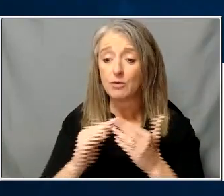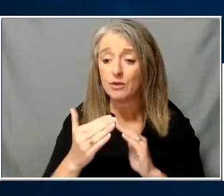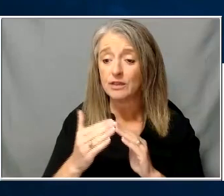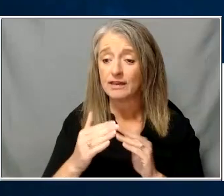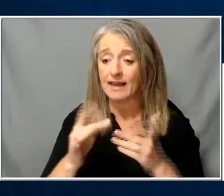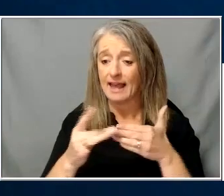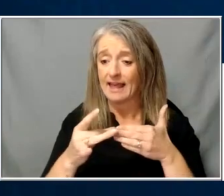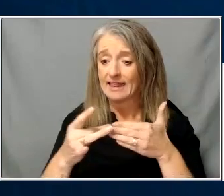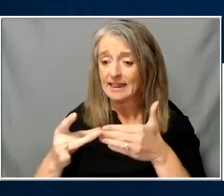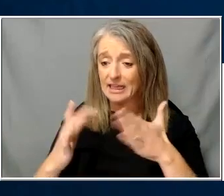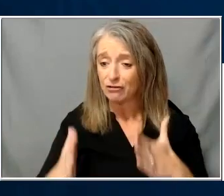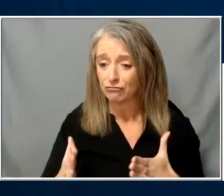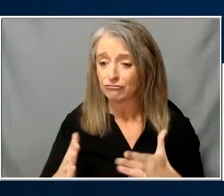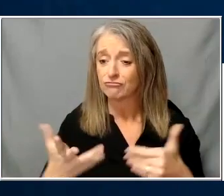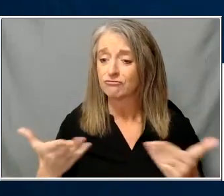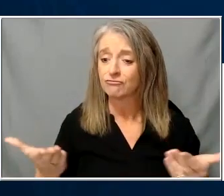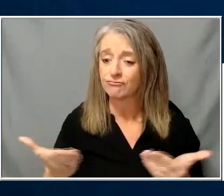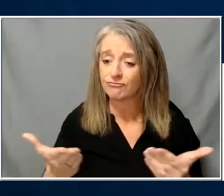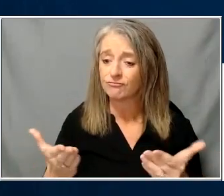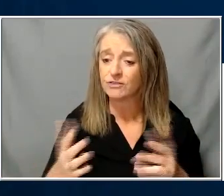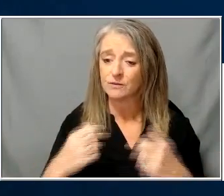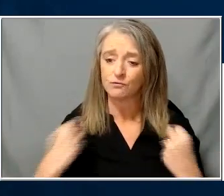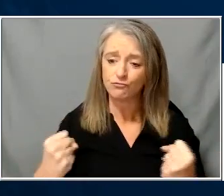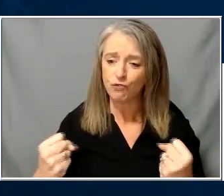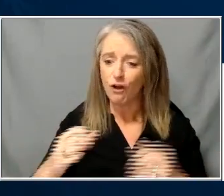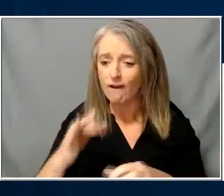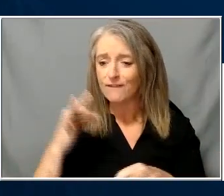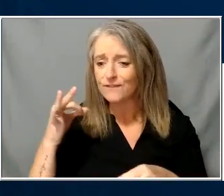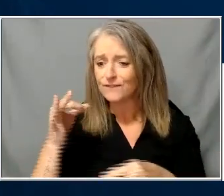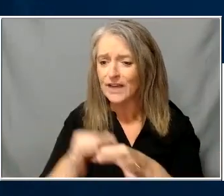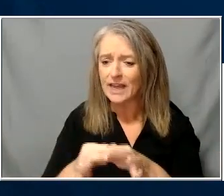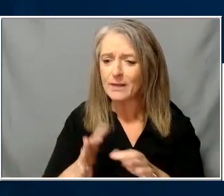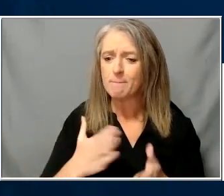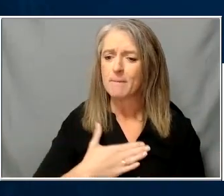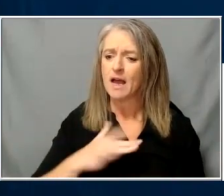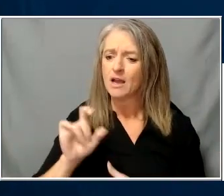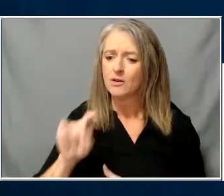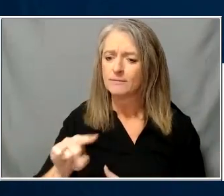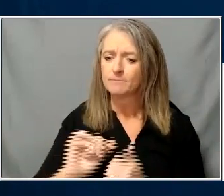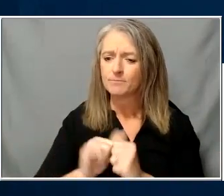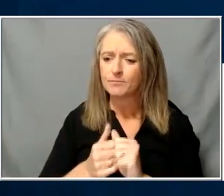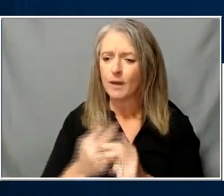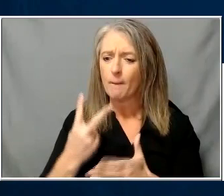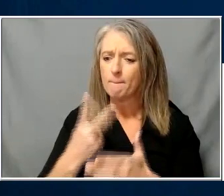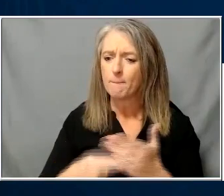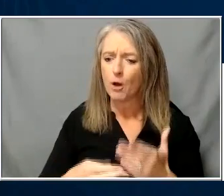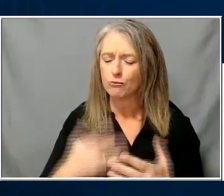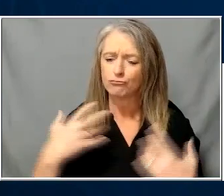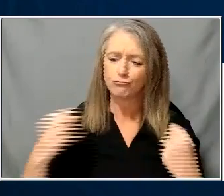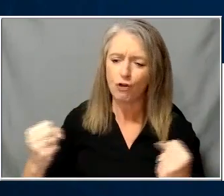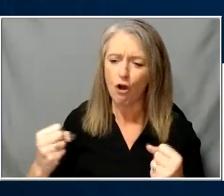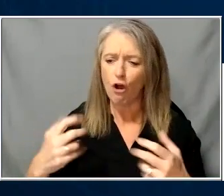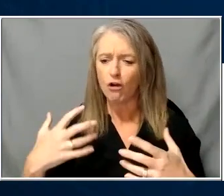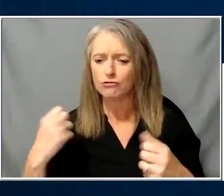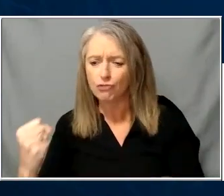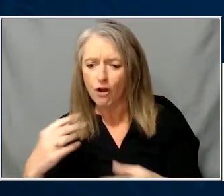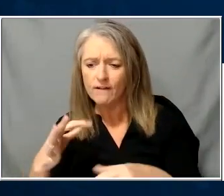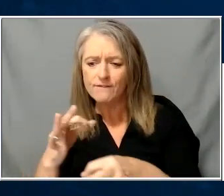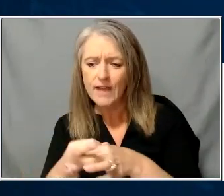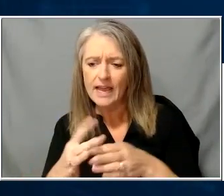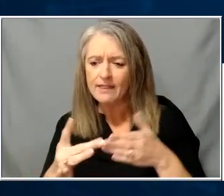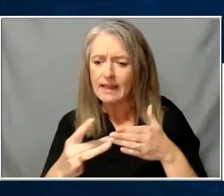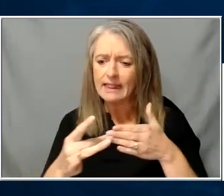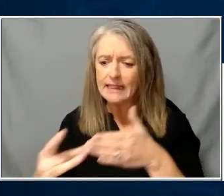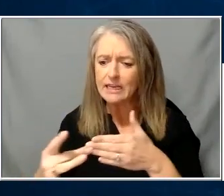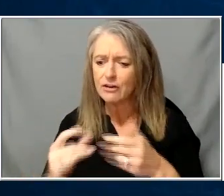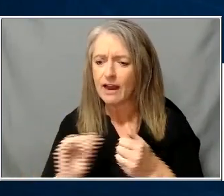leader here. You have a strong faith. My question is, though, how have both of those traits, being strong in your faith and a leader, how